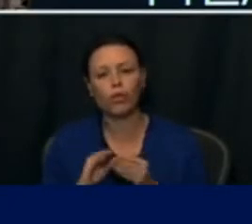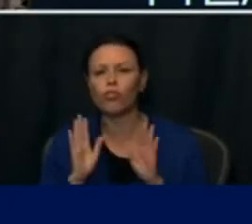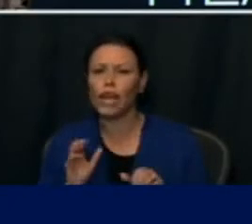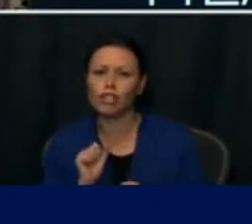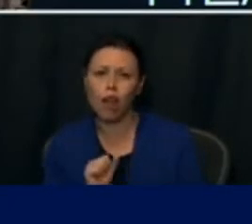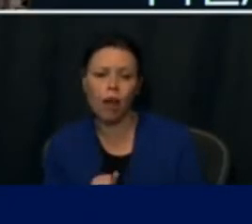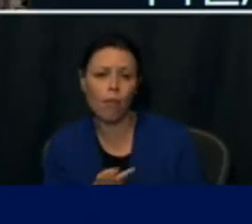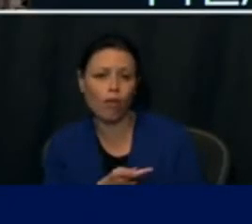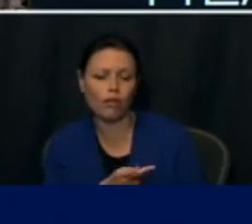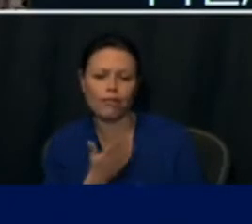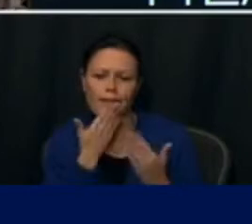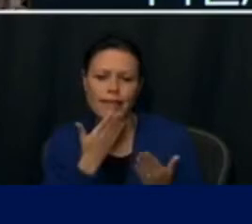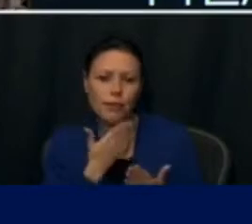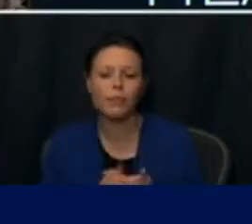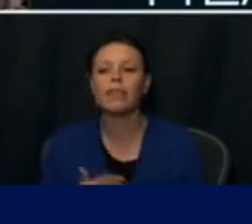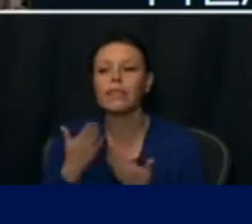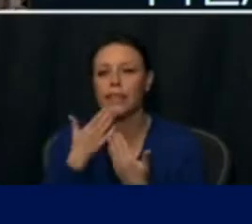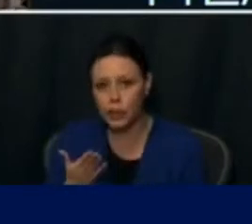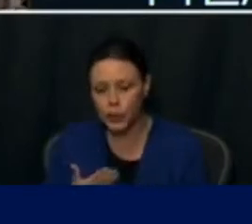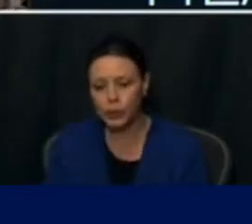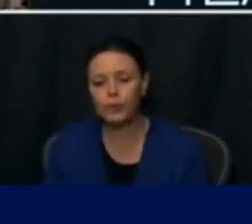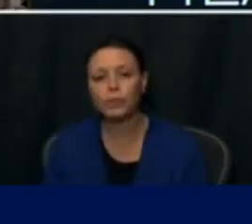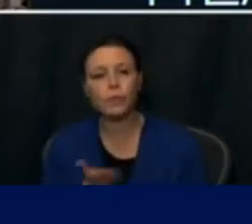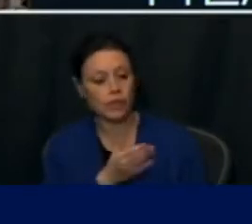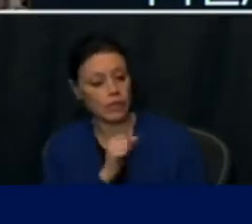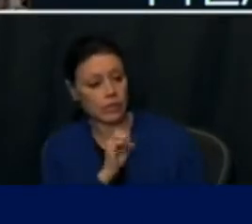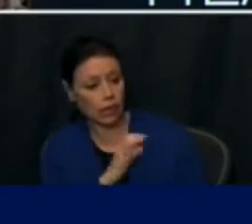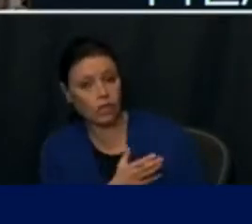job we appreciate it thank you